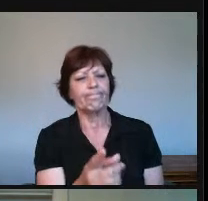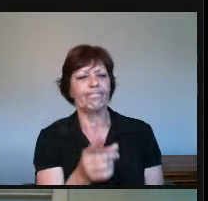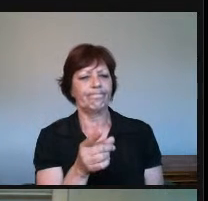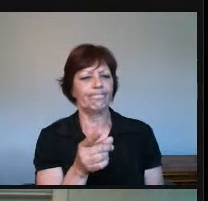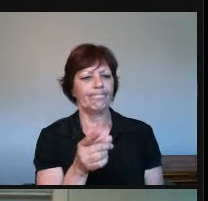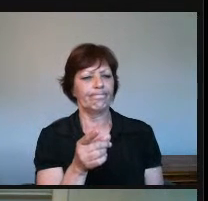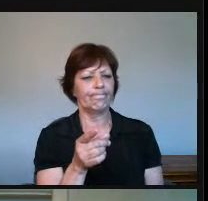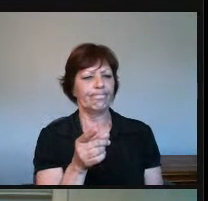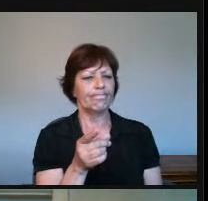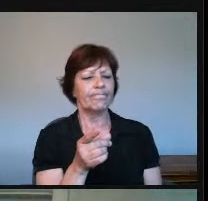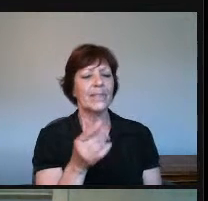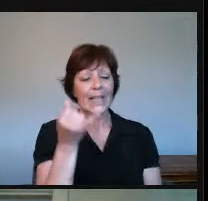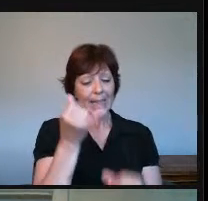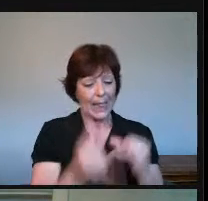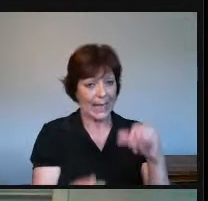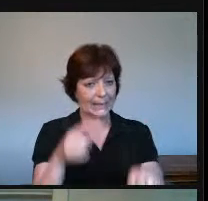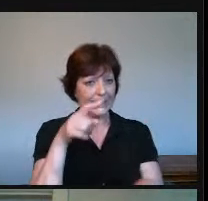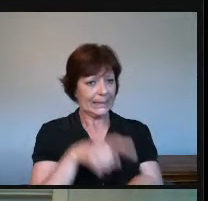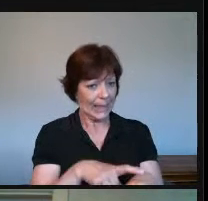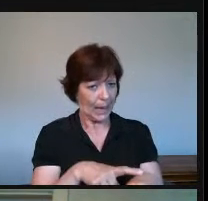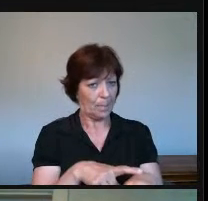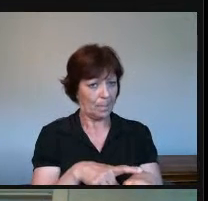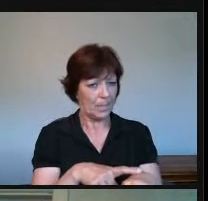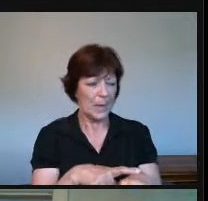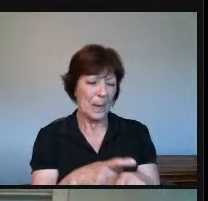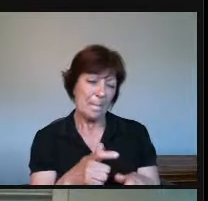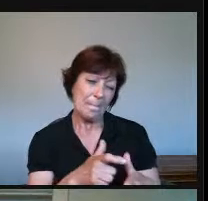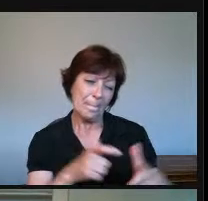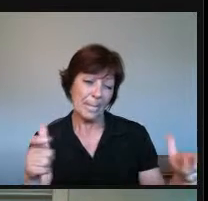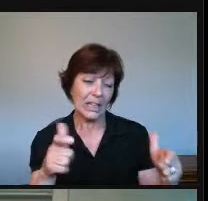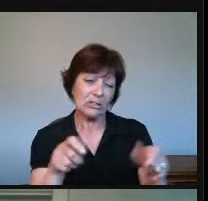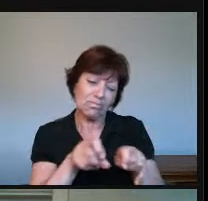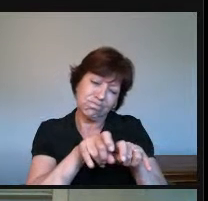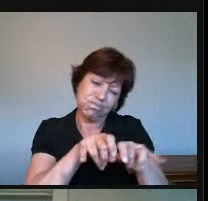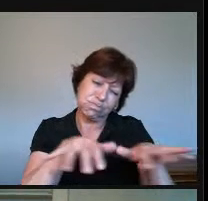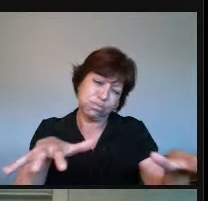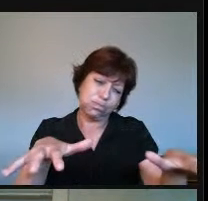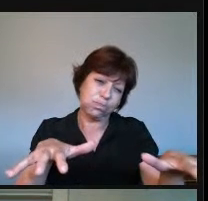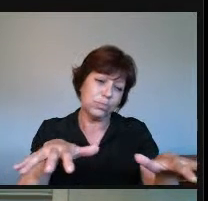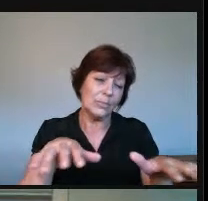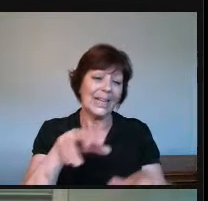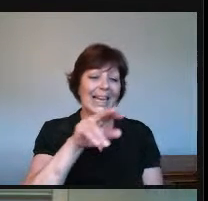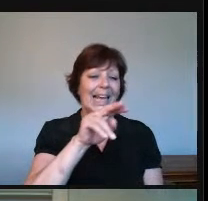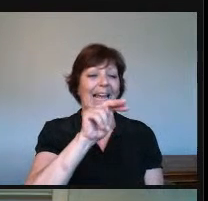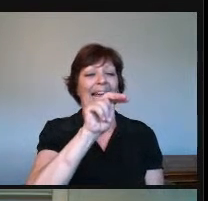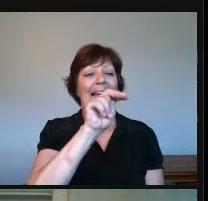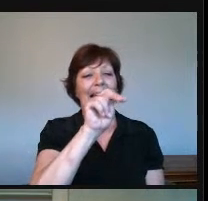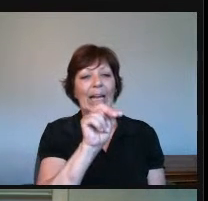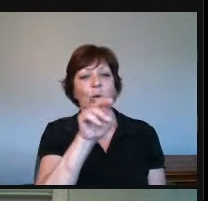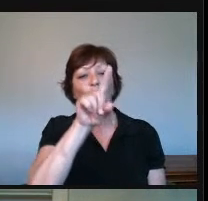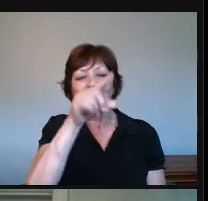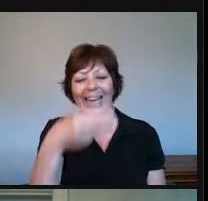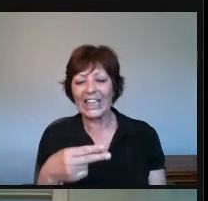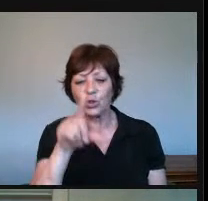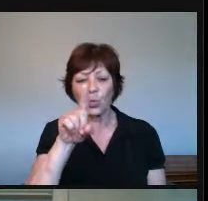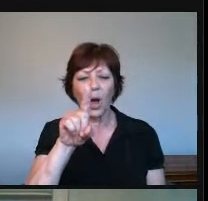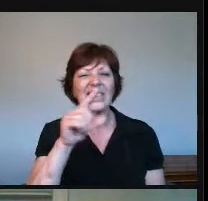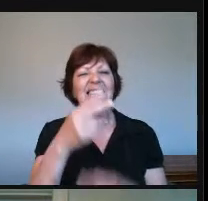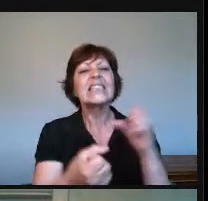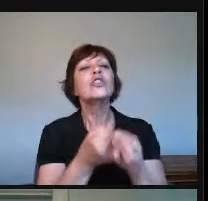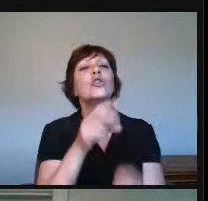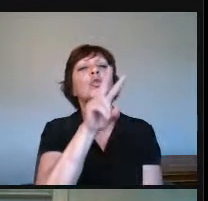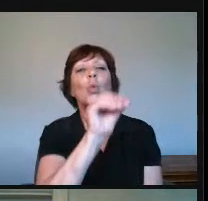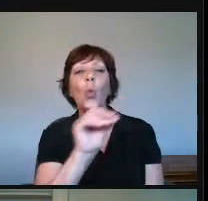that the last time we had a major epidemic, which was N1H1, which was in